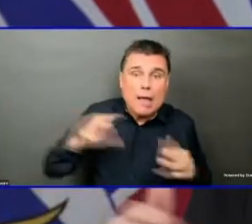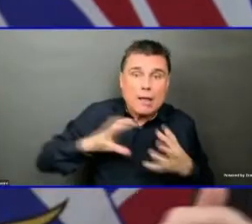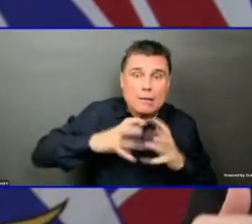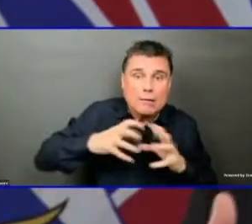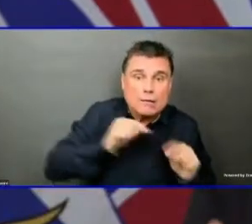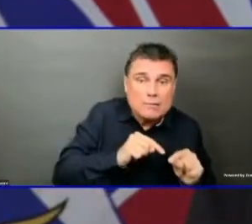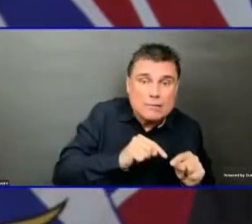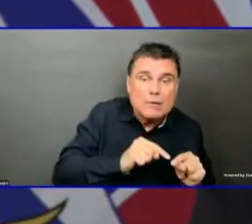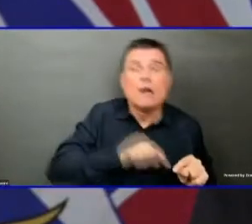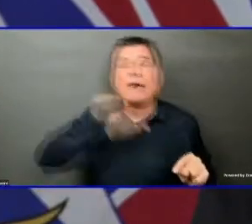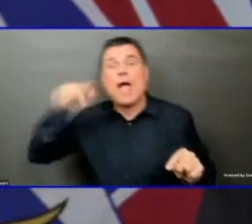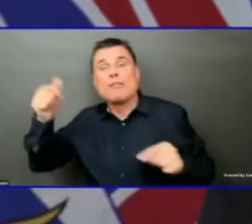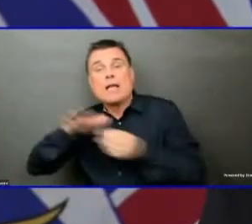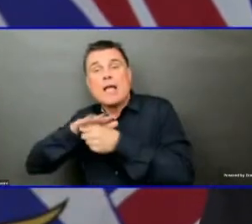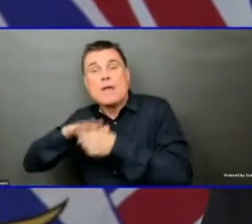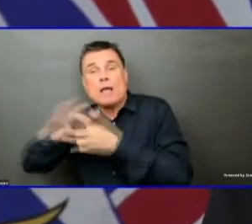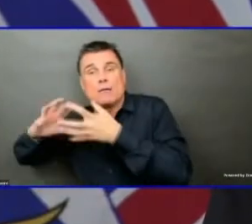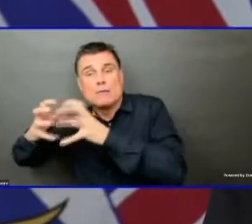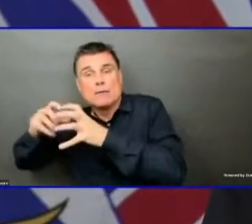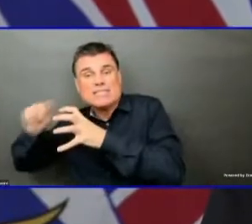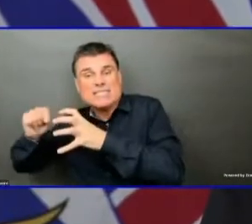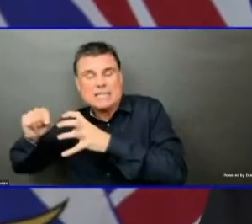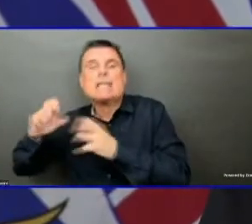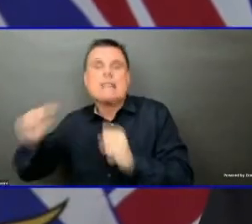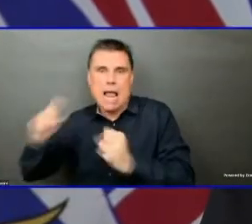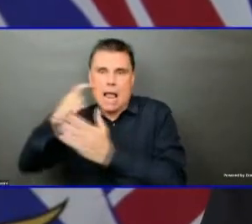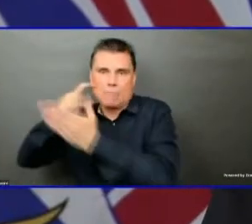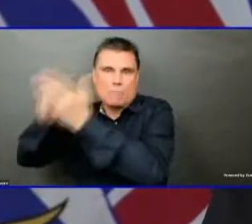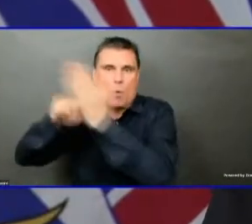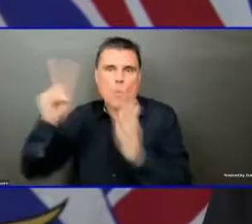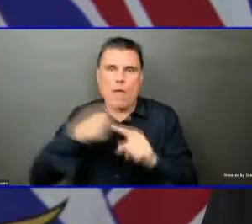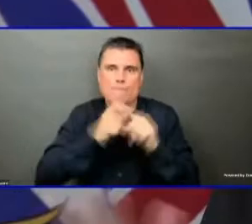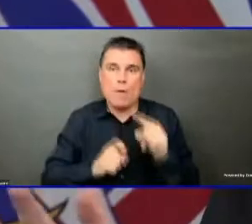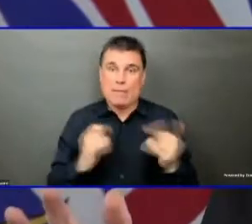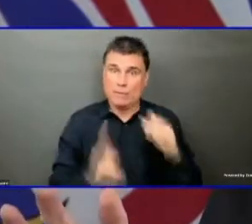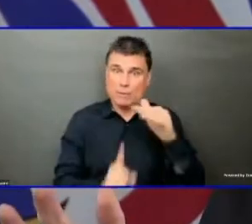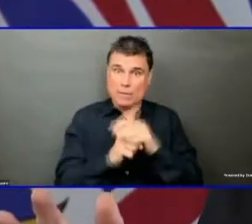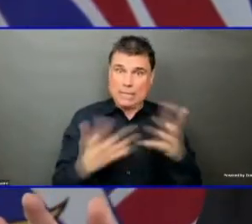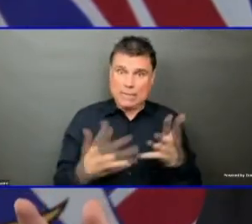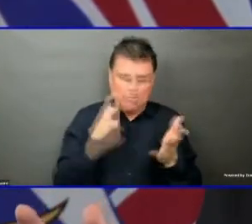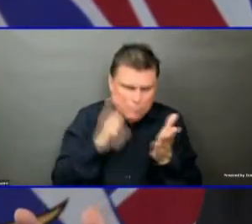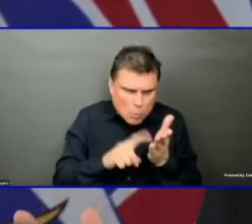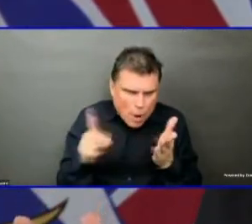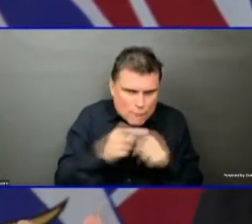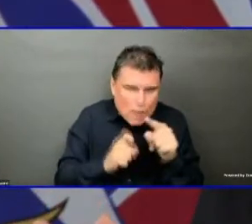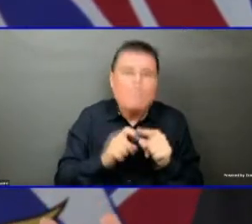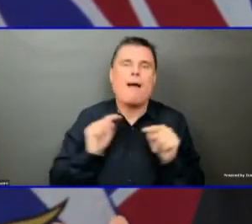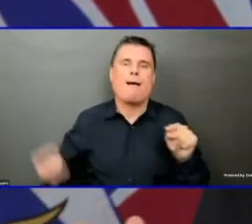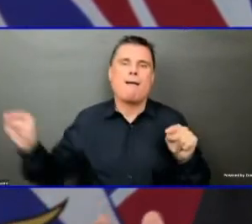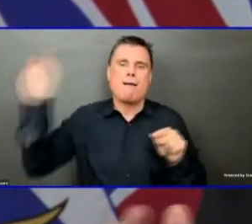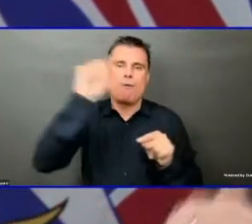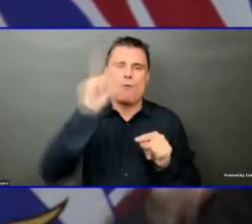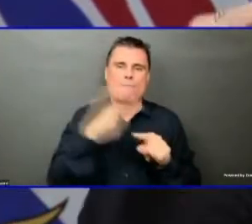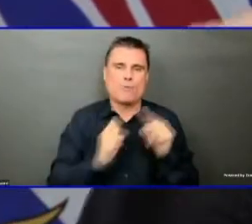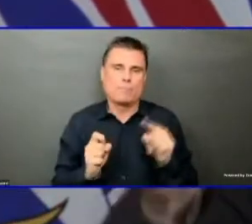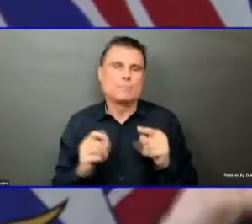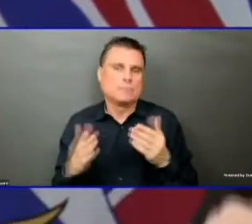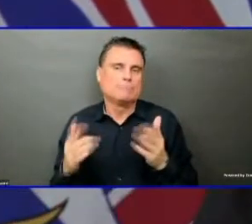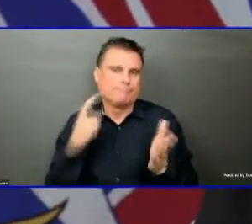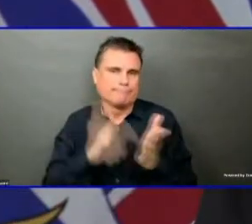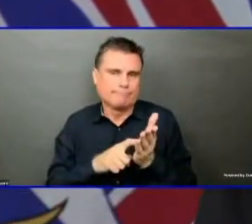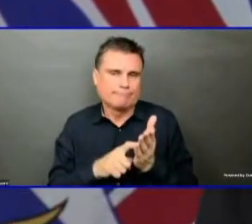sequencing allows us to look at those ones. So we've picked up a huge number of variants across BC, and